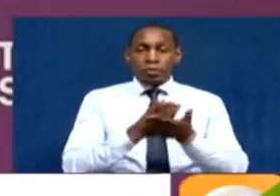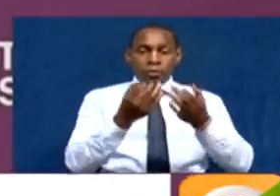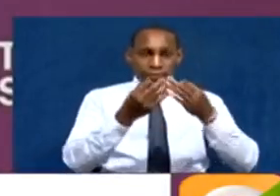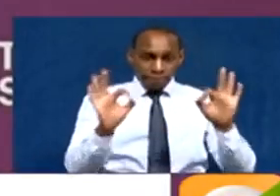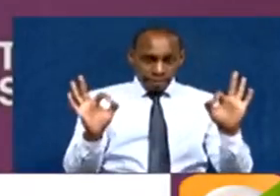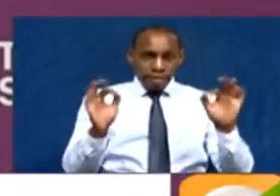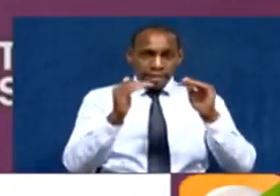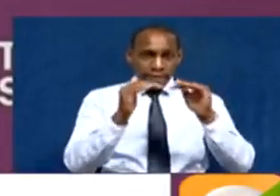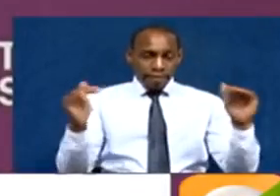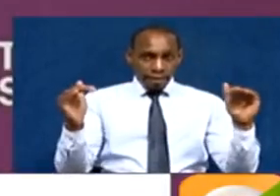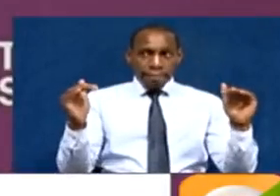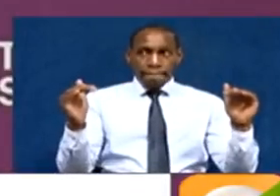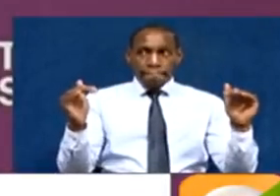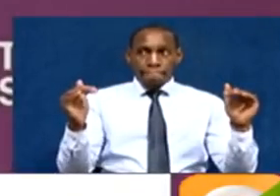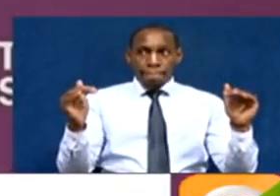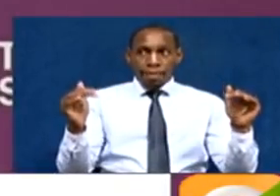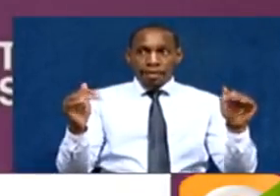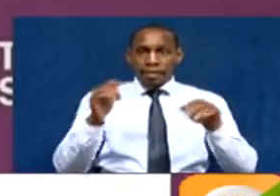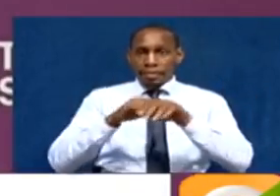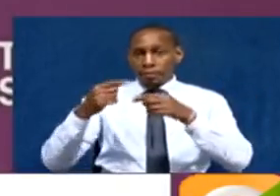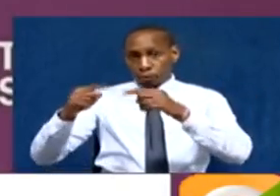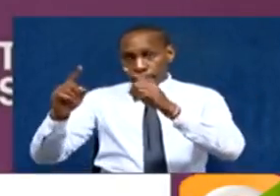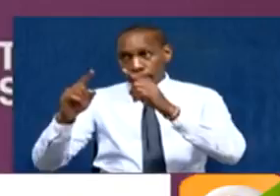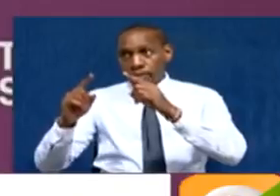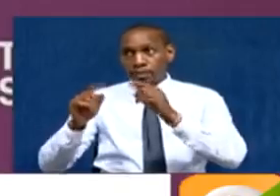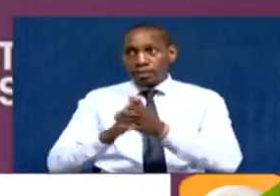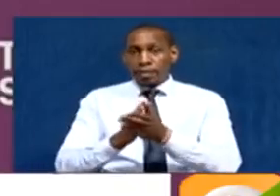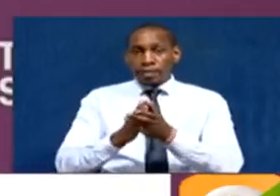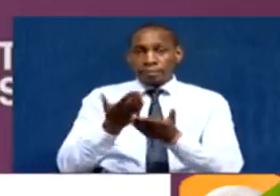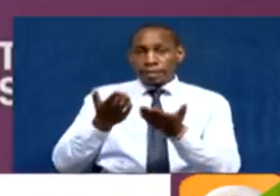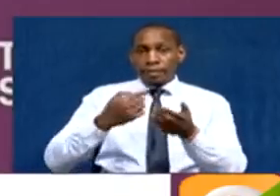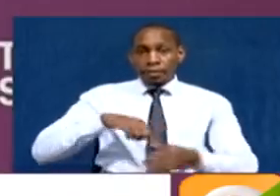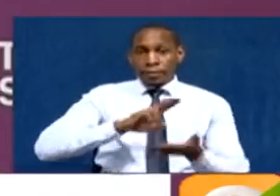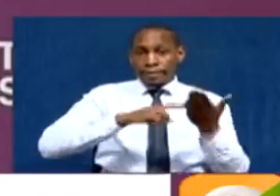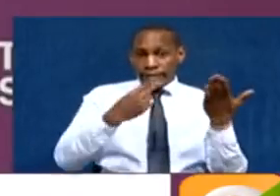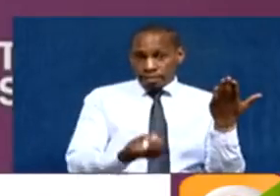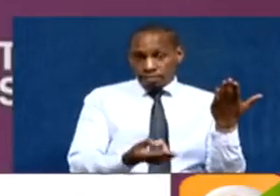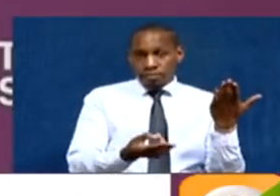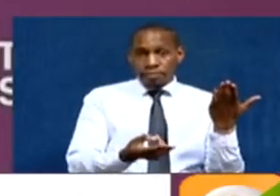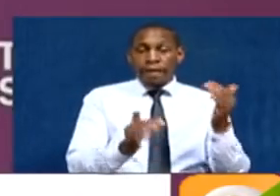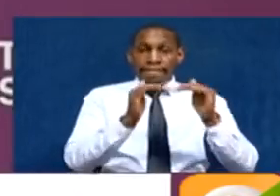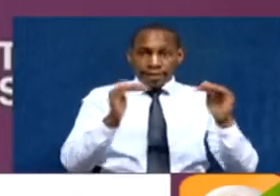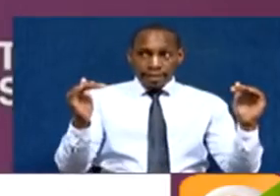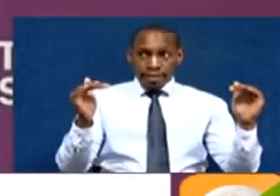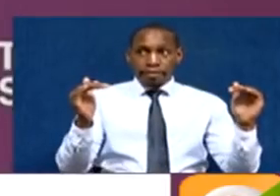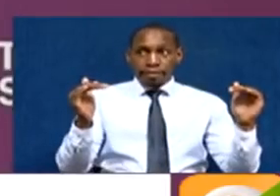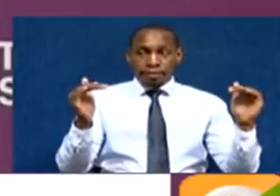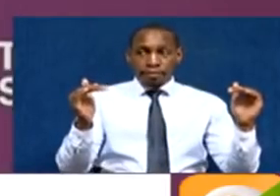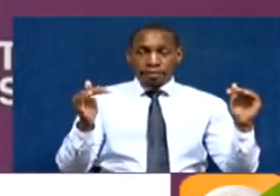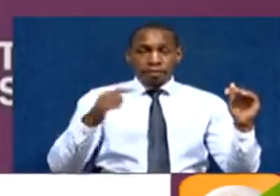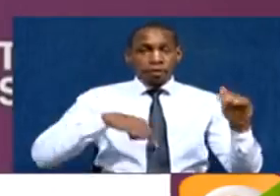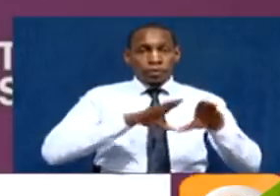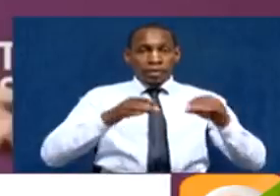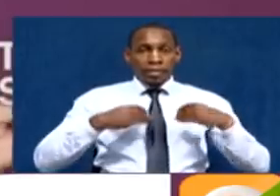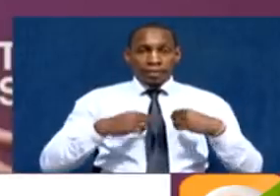fair, and we win or we lose fairly, we will